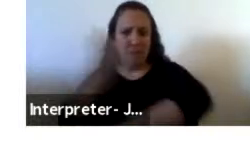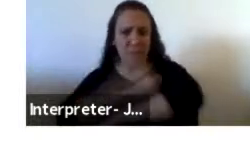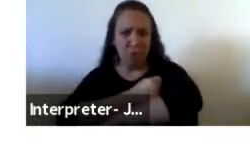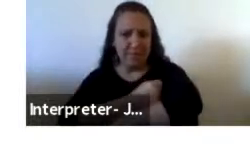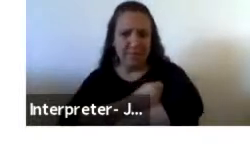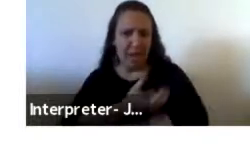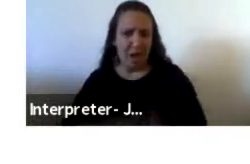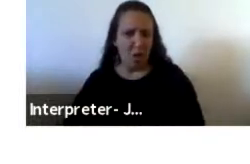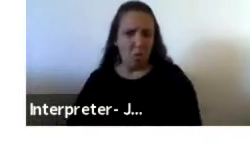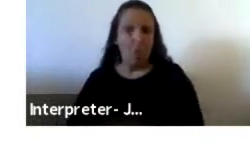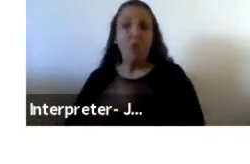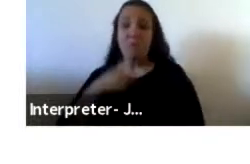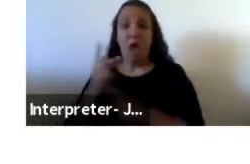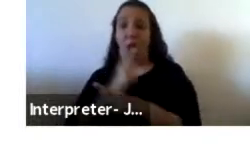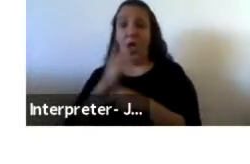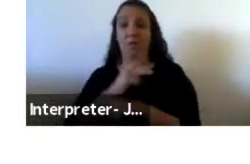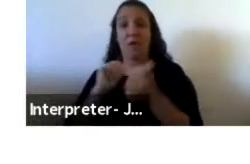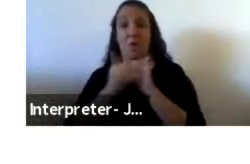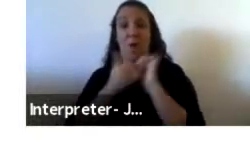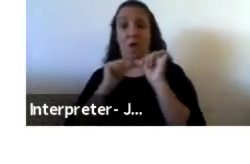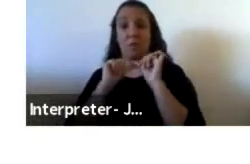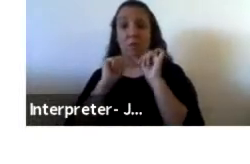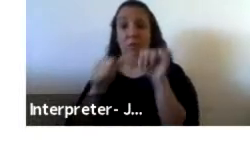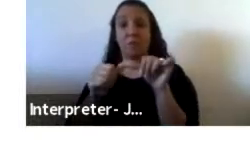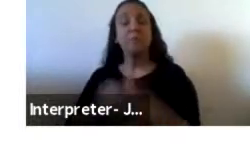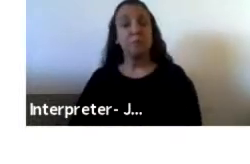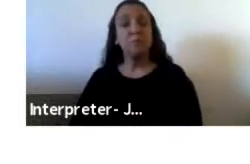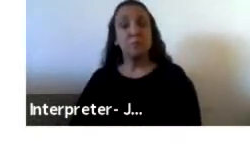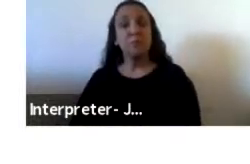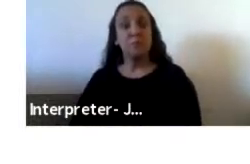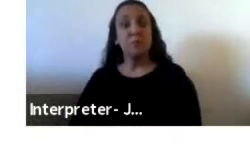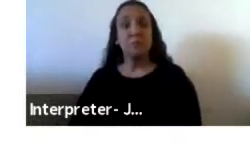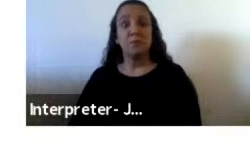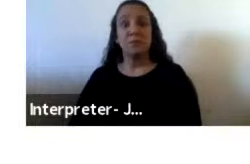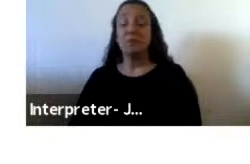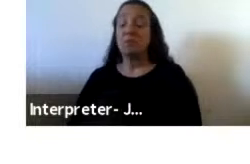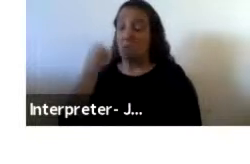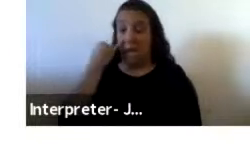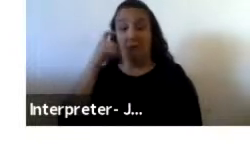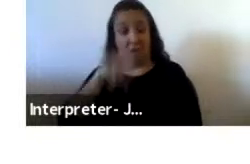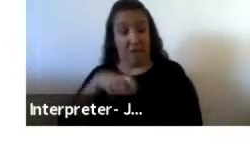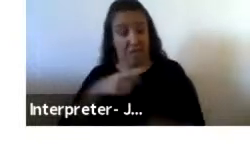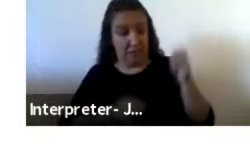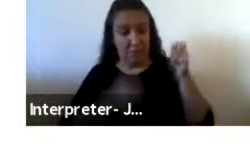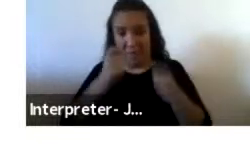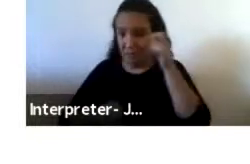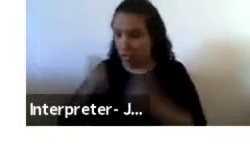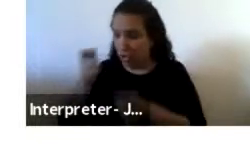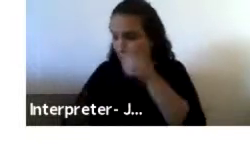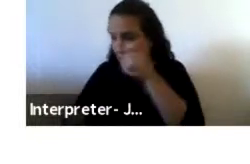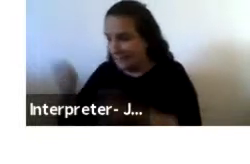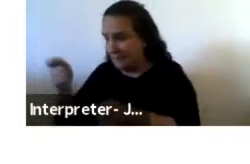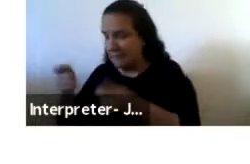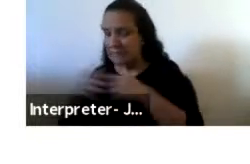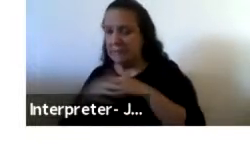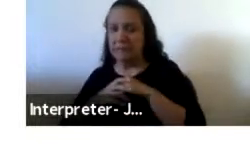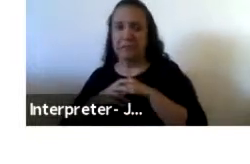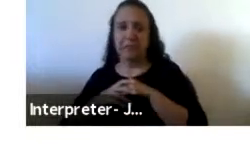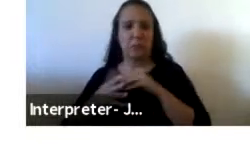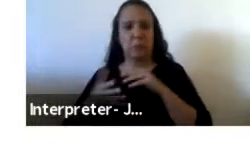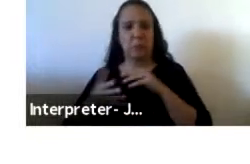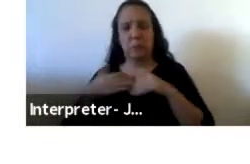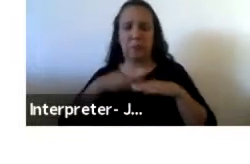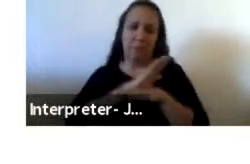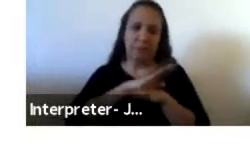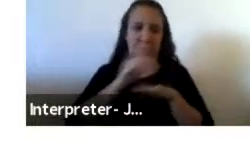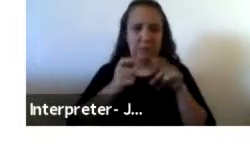way how to continue staying in the game. If I have to come in and make changes, if I have to come in and transform anything within my